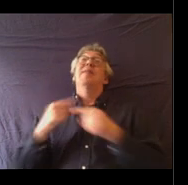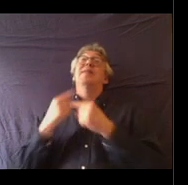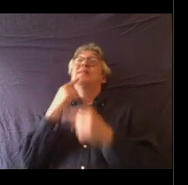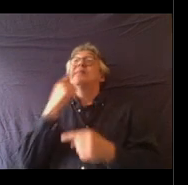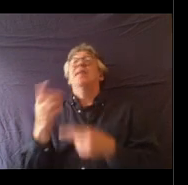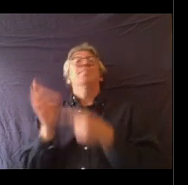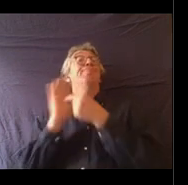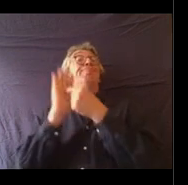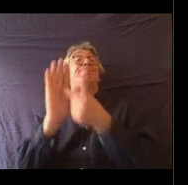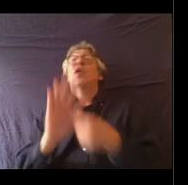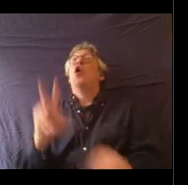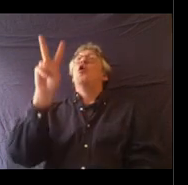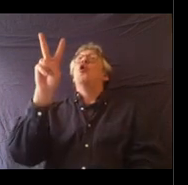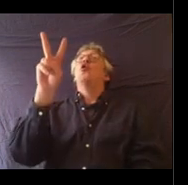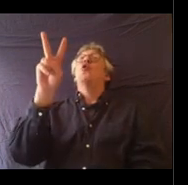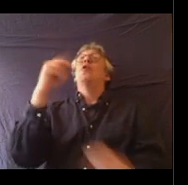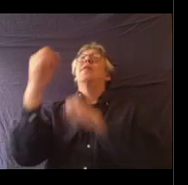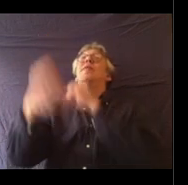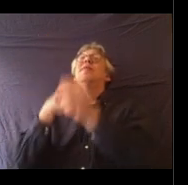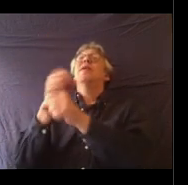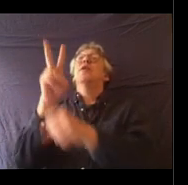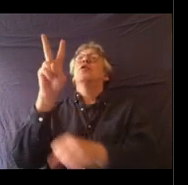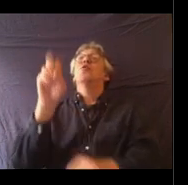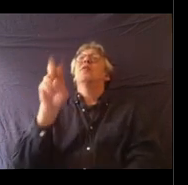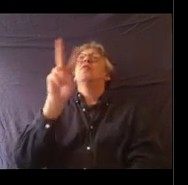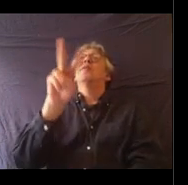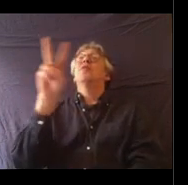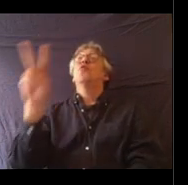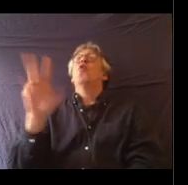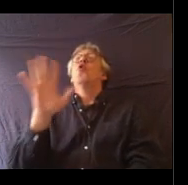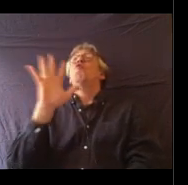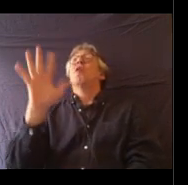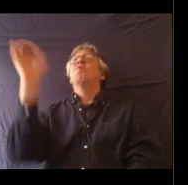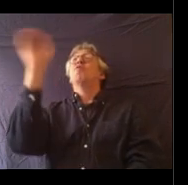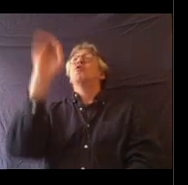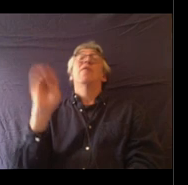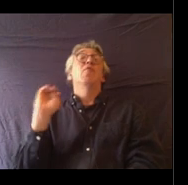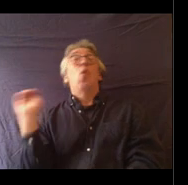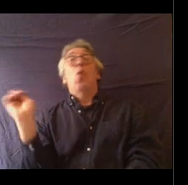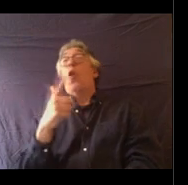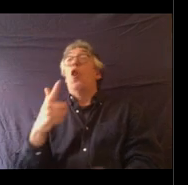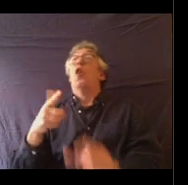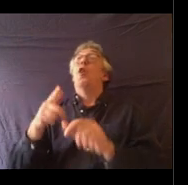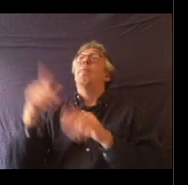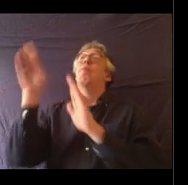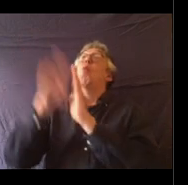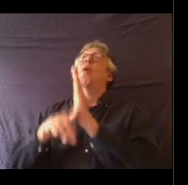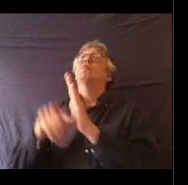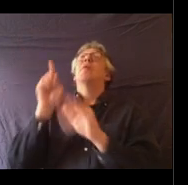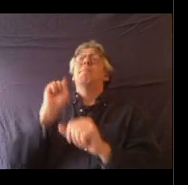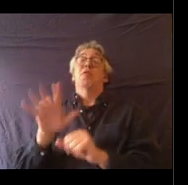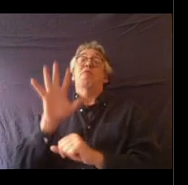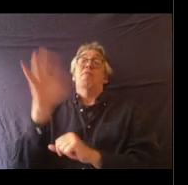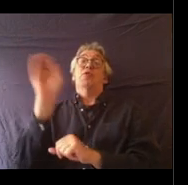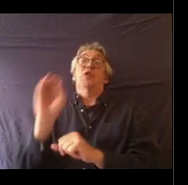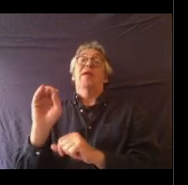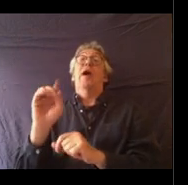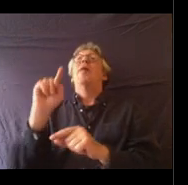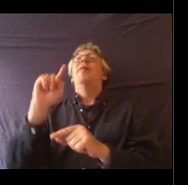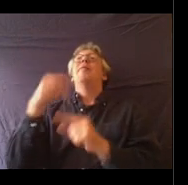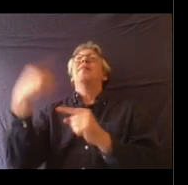have 5% of the overall content with sign language interpretation. By the next year, 7%. By